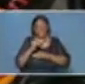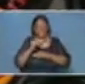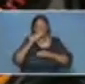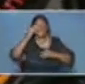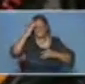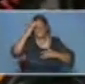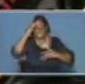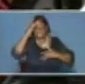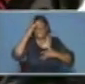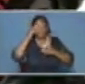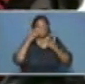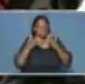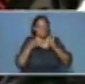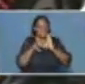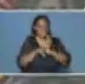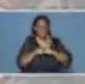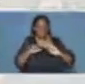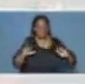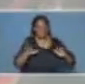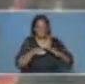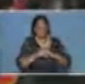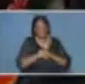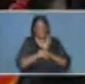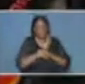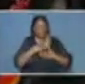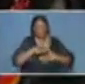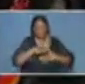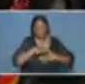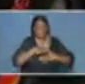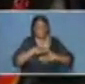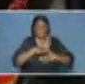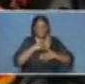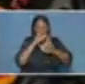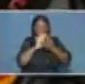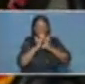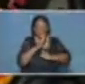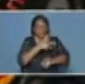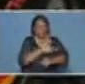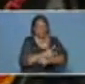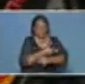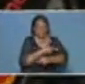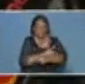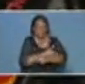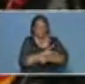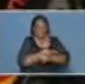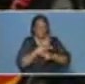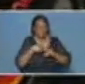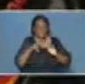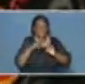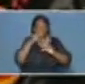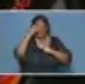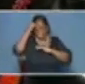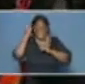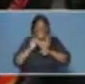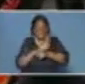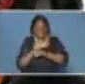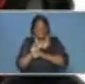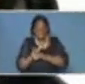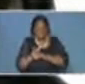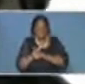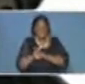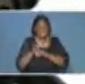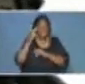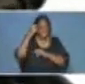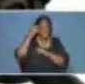or even kill them. Do not be afraid. With all the disruption of COVID, some people just forgot and they thought, oh, they were already up to